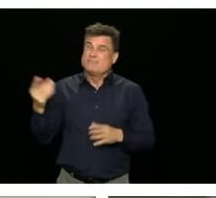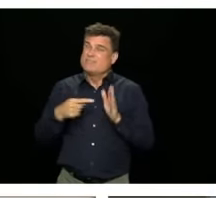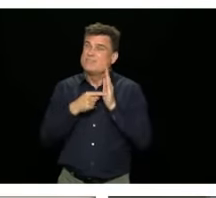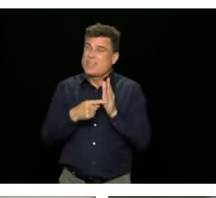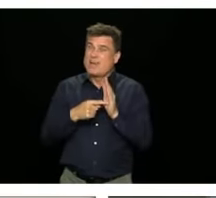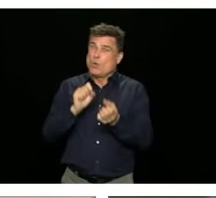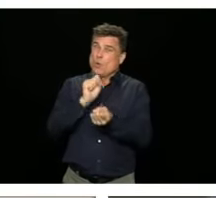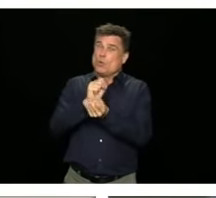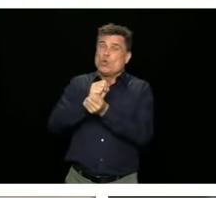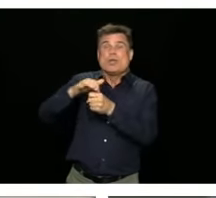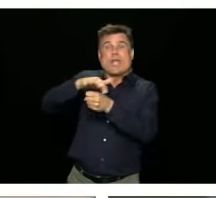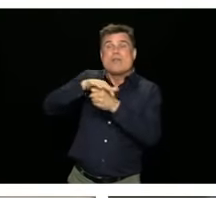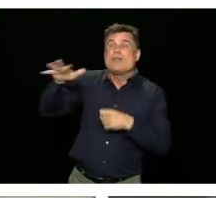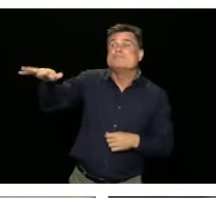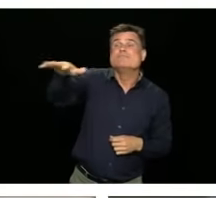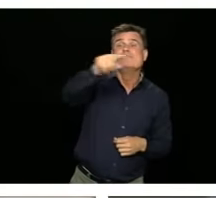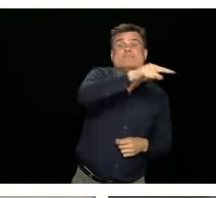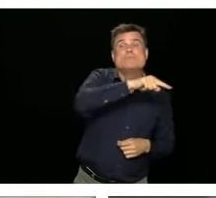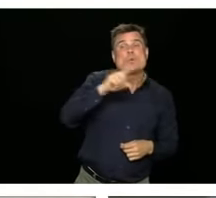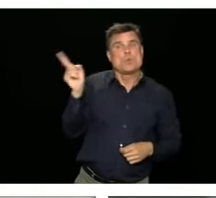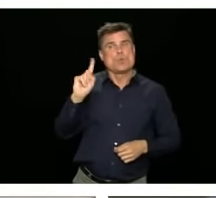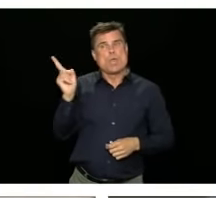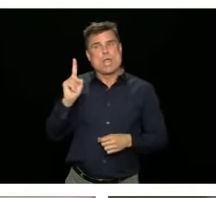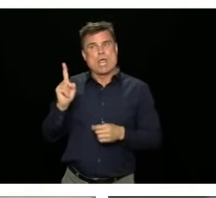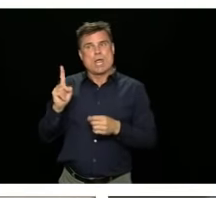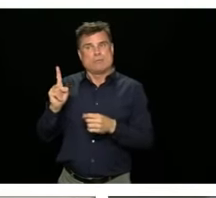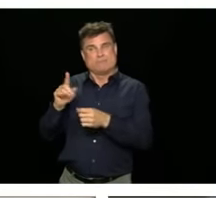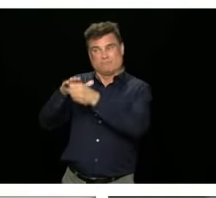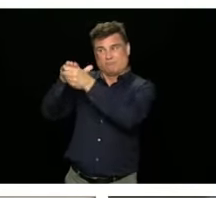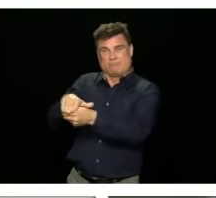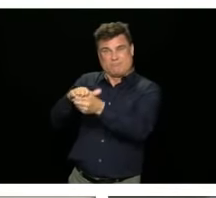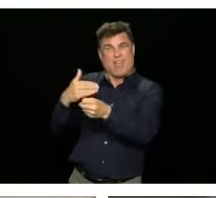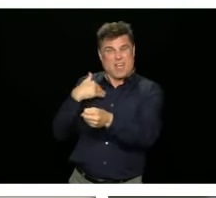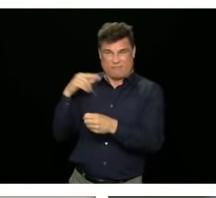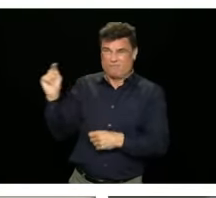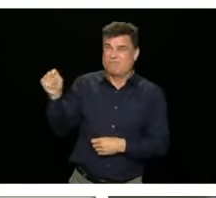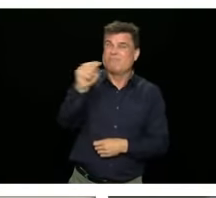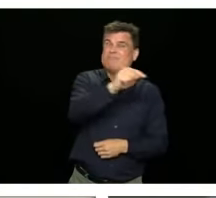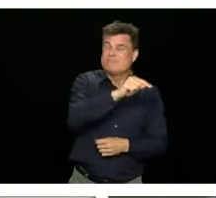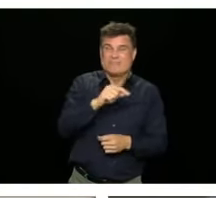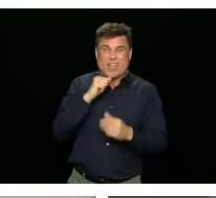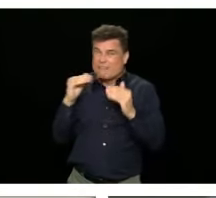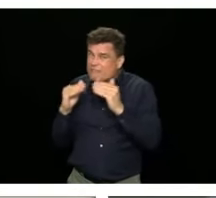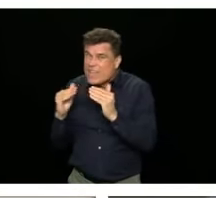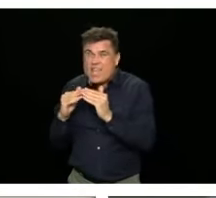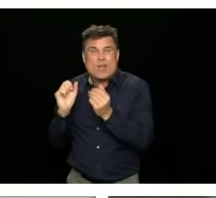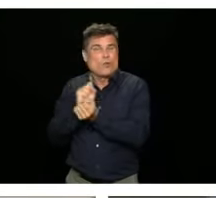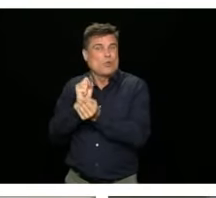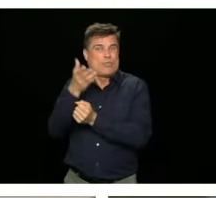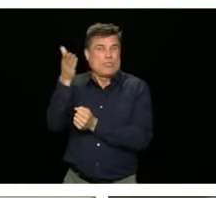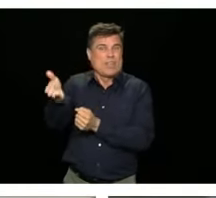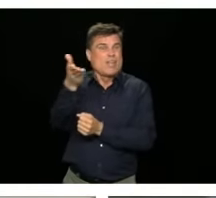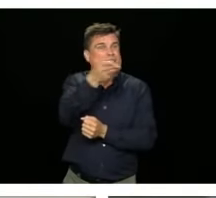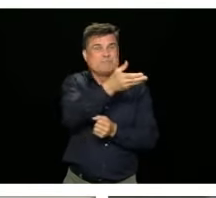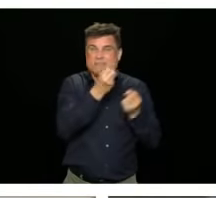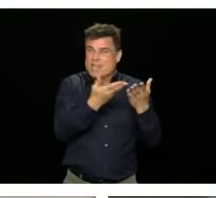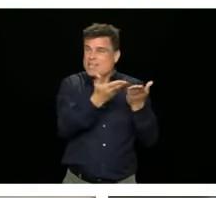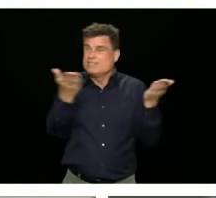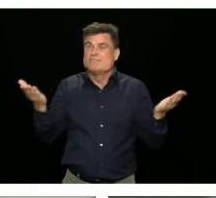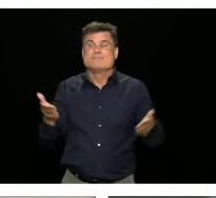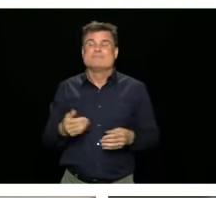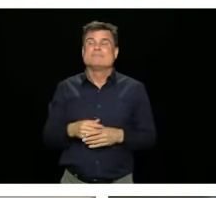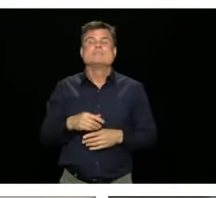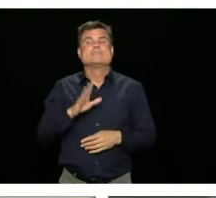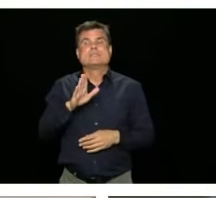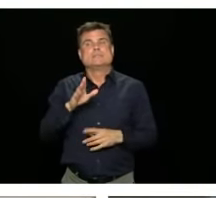really emphasize that this idea of safety and the creation of safety happens when you work in an environment